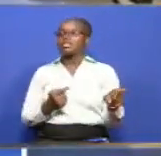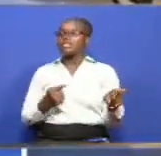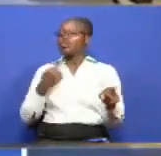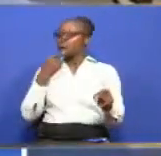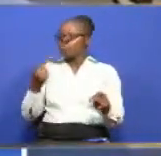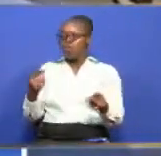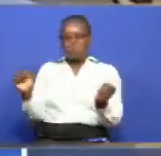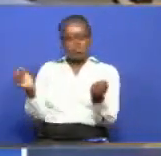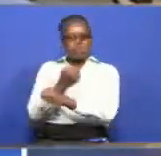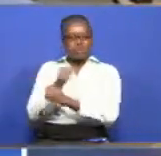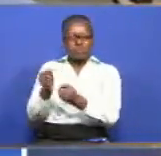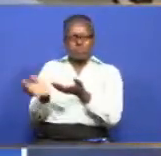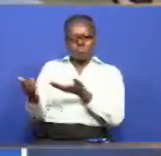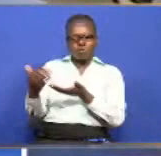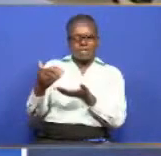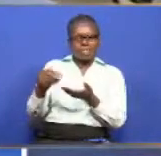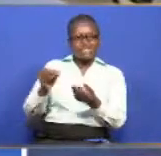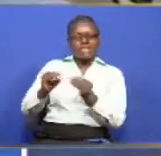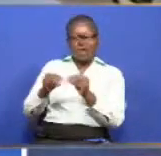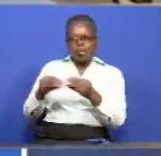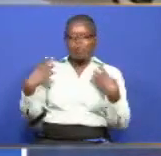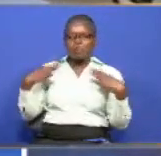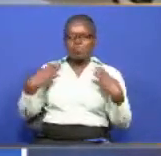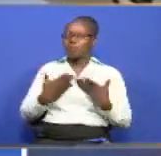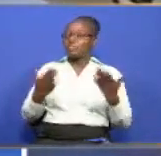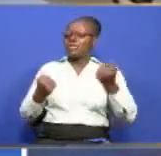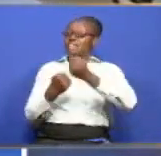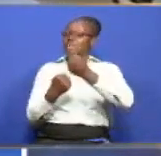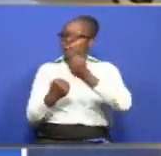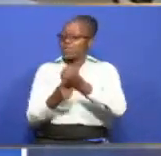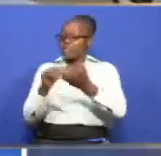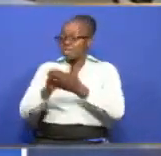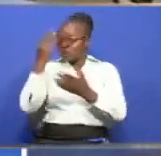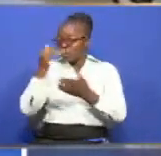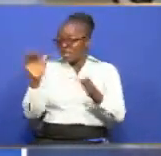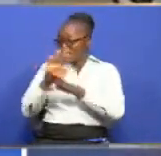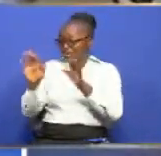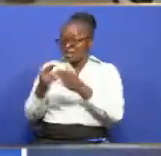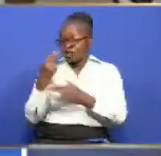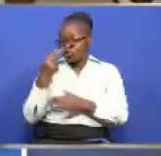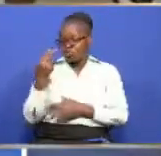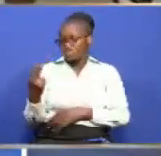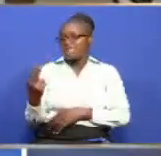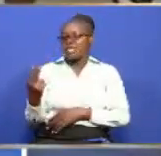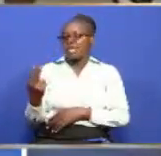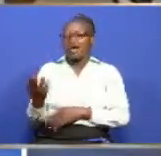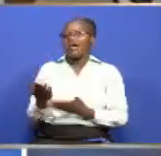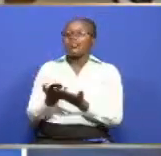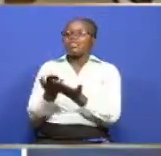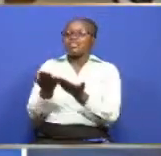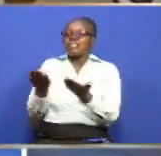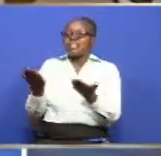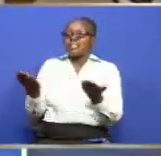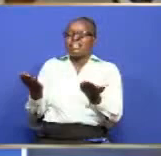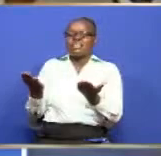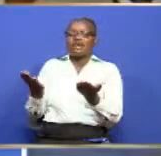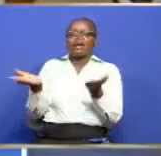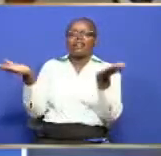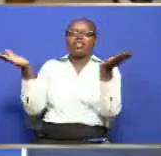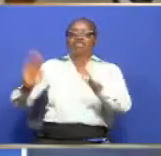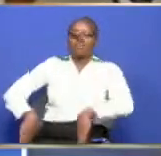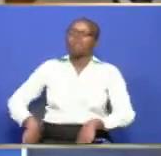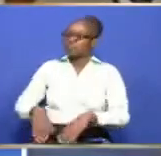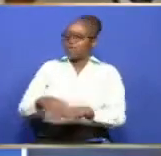to marshal the numbers, and that's why you're seeing all these things happening. And to me, this is a motion which is already defeated,